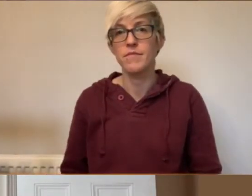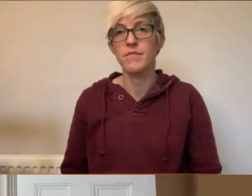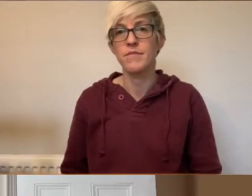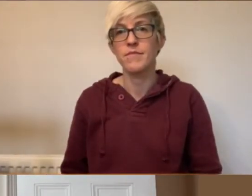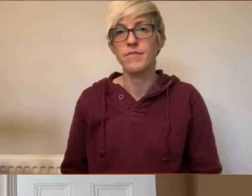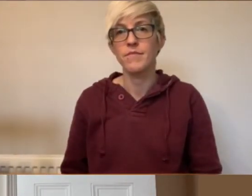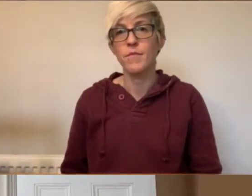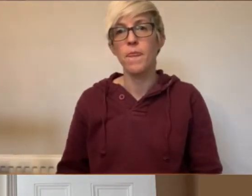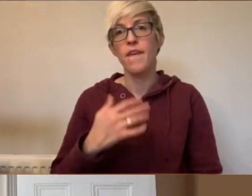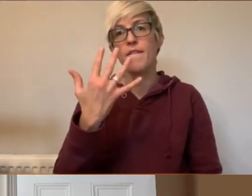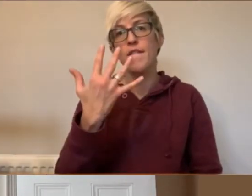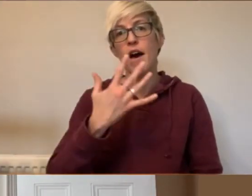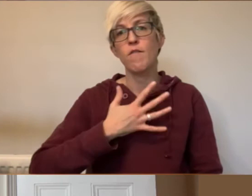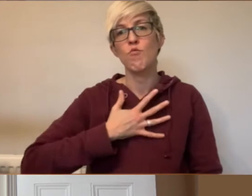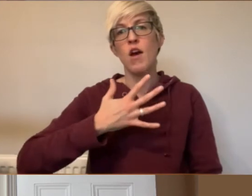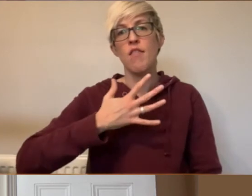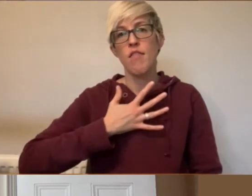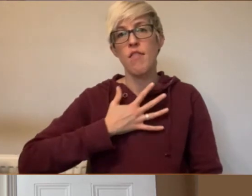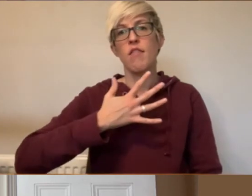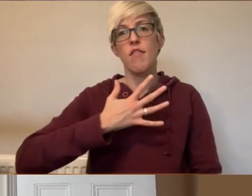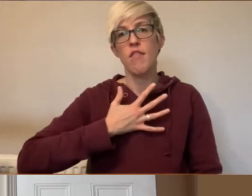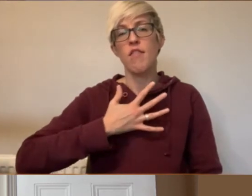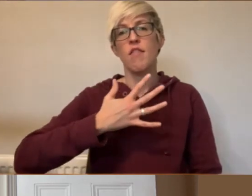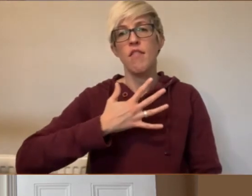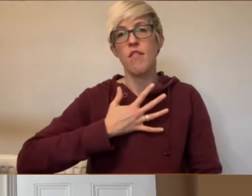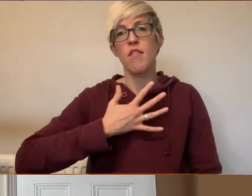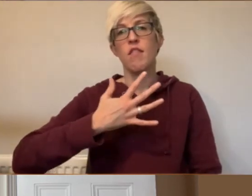onto the floor. 5 breaths.